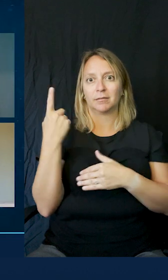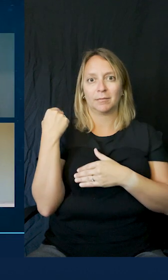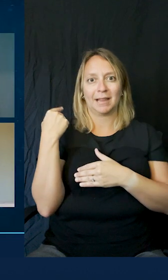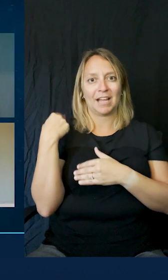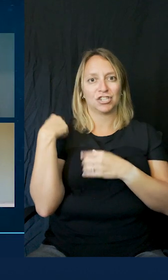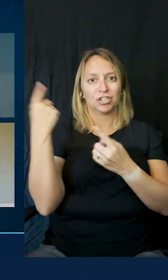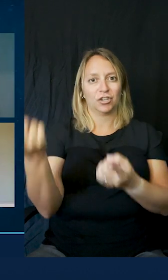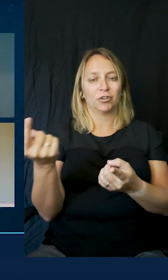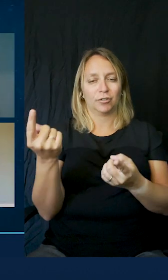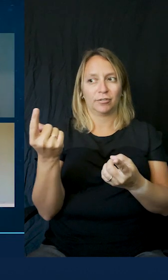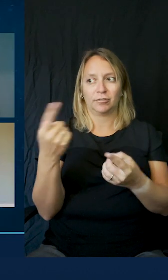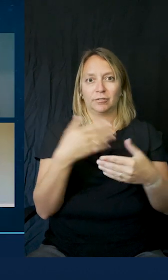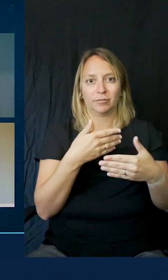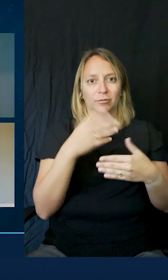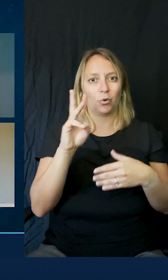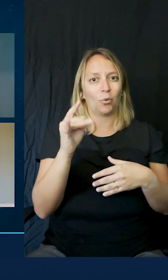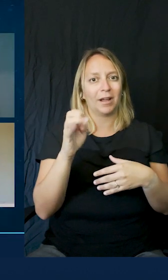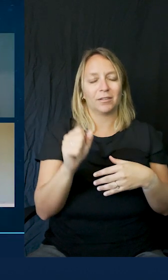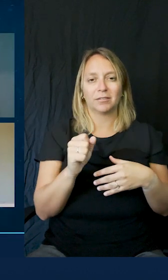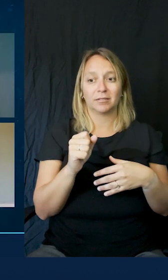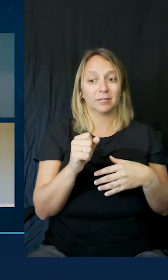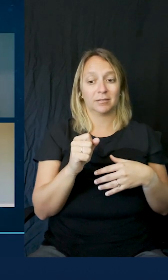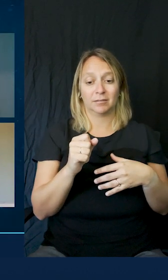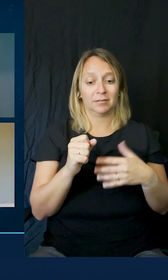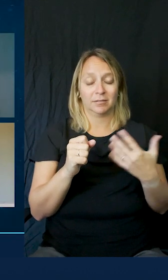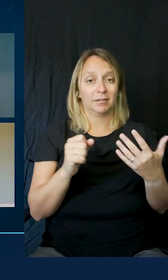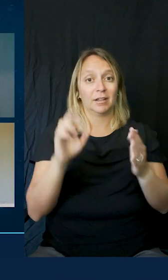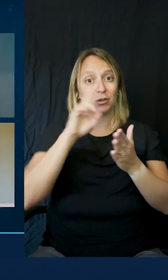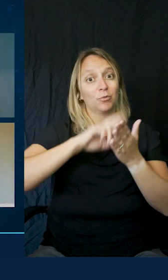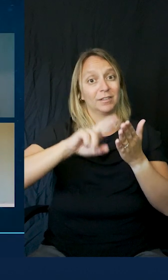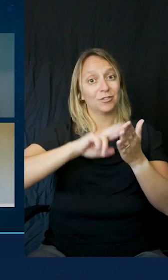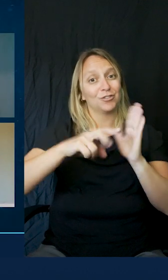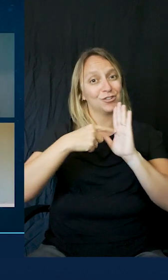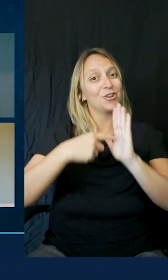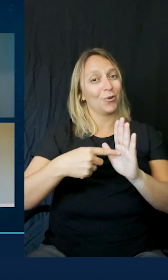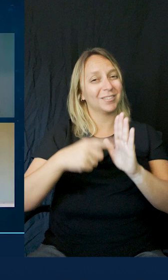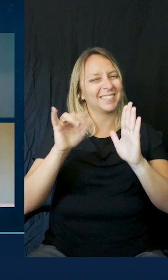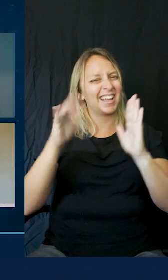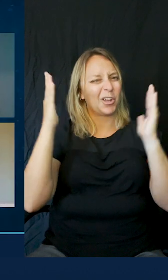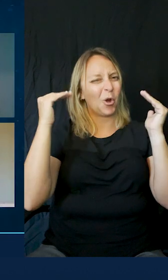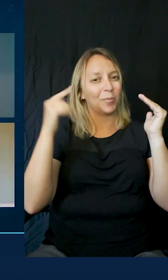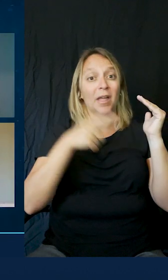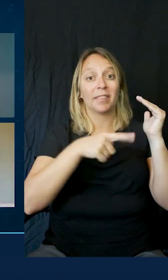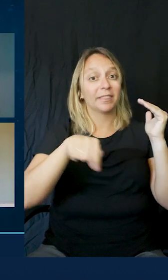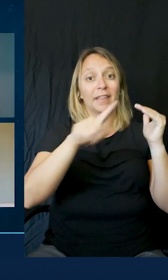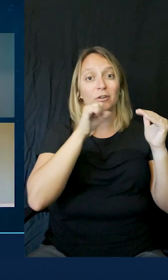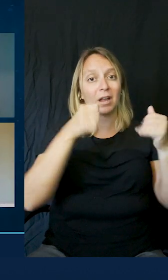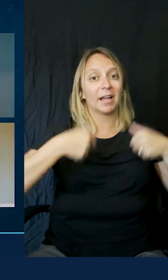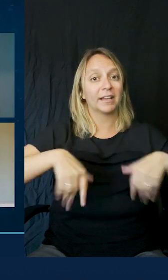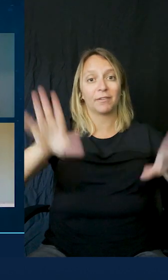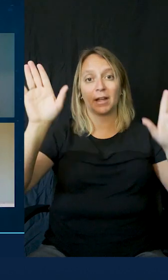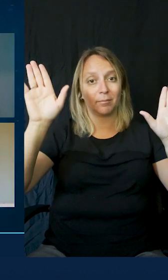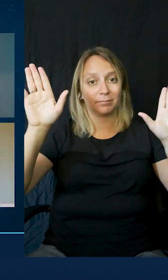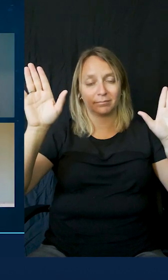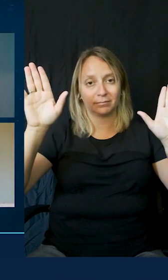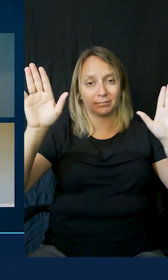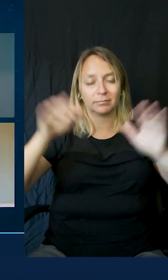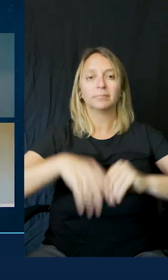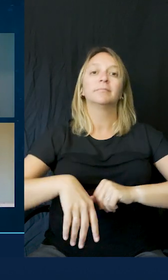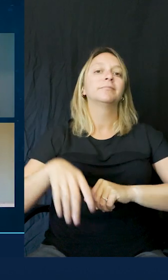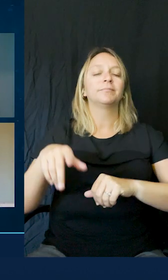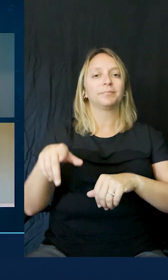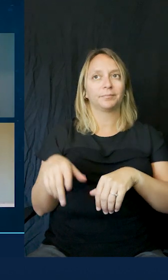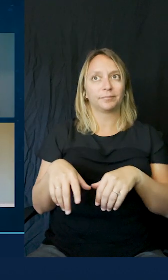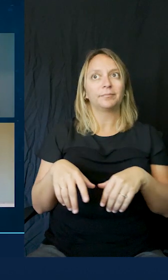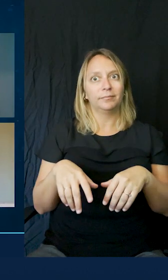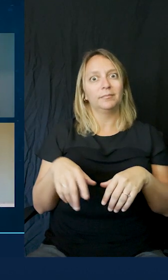Researchers would tell you almost always have a pregnant southern resident killer whale. So that gives me hope. They're not giving up. I'm not going to give up on them. You guys